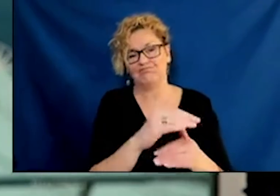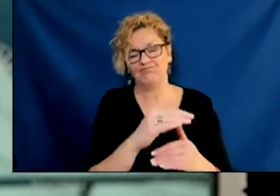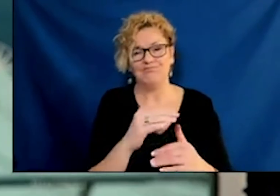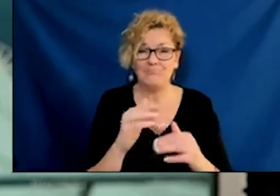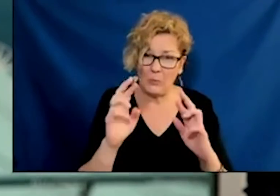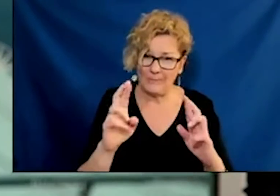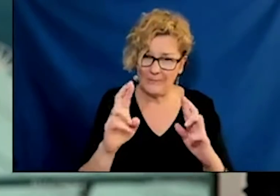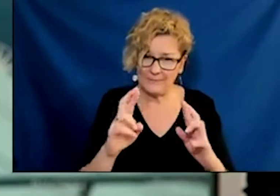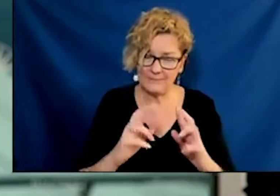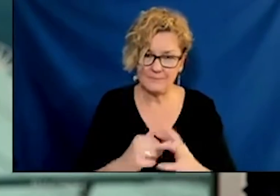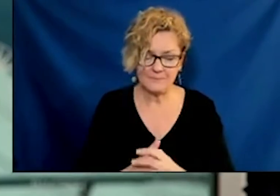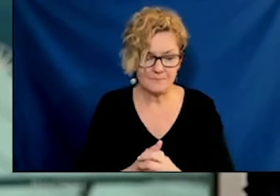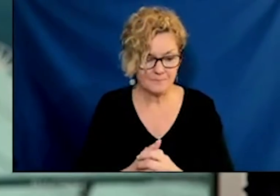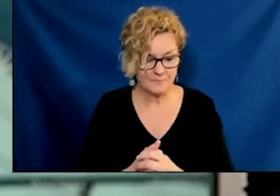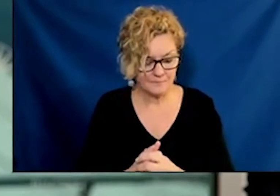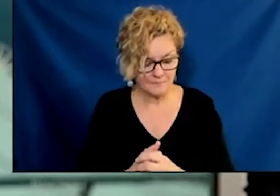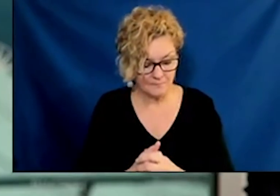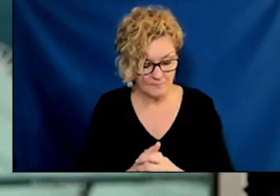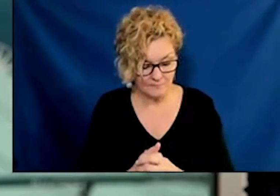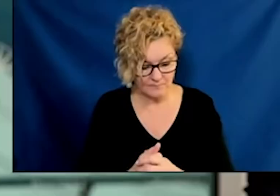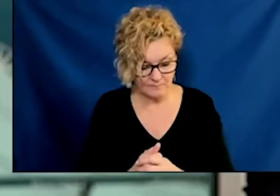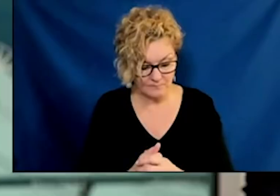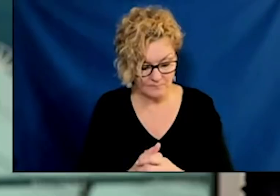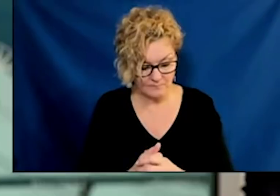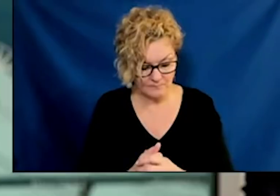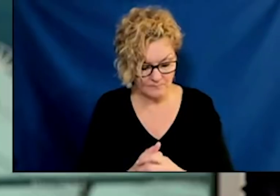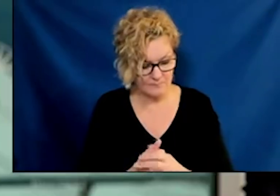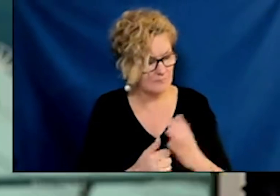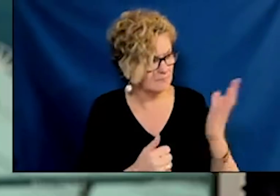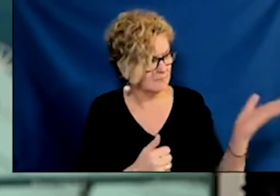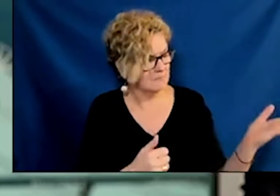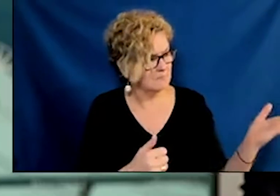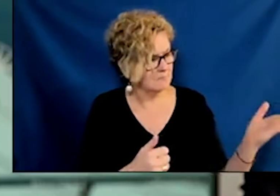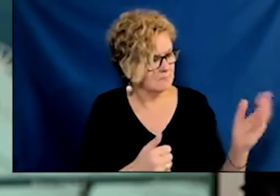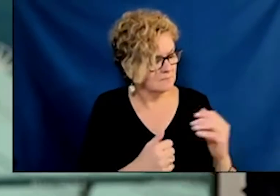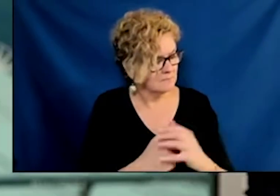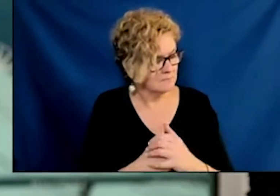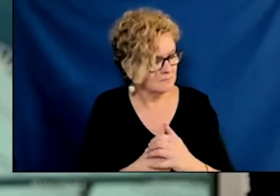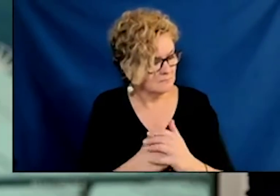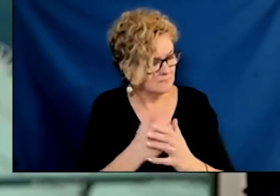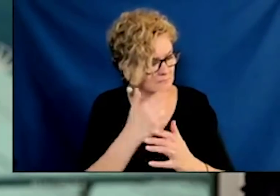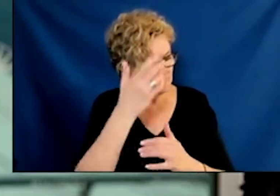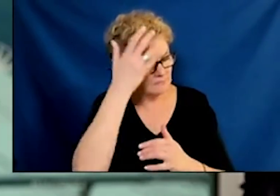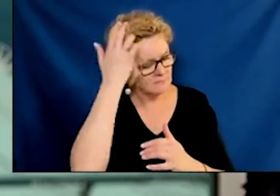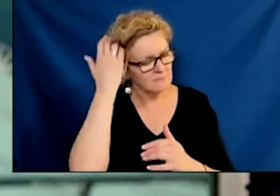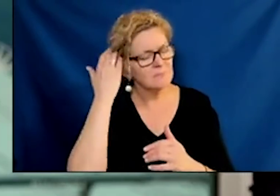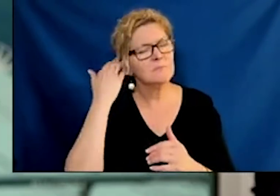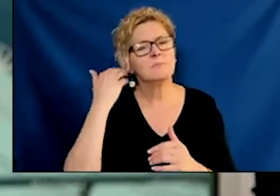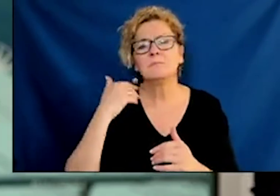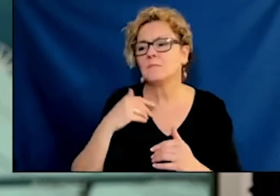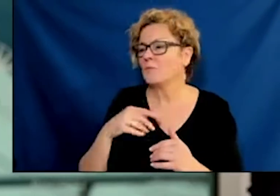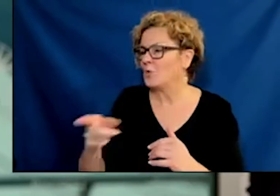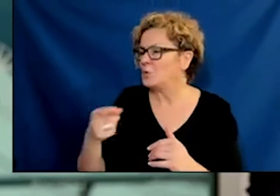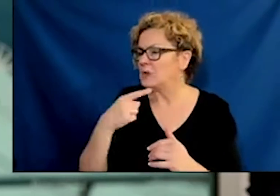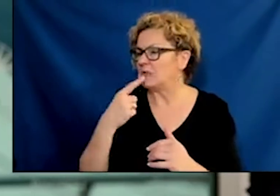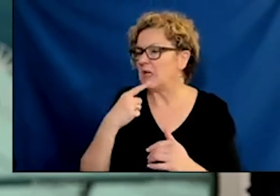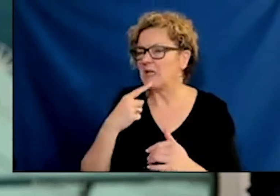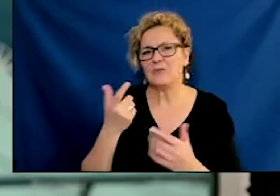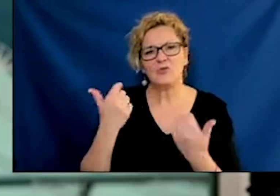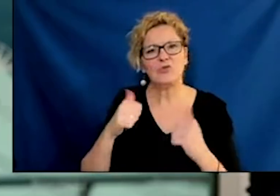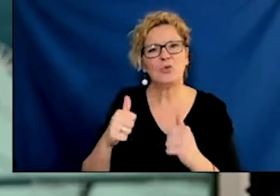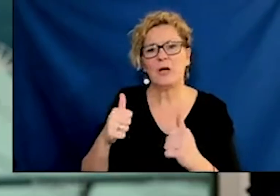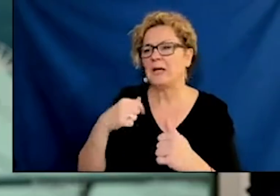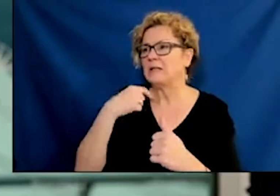Binder? Yes, and you said there that you would be looking at measures to actively discourage people from other provinces from coming